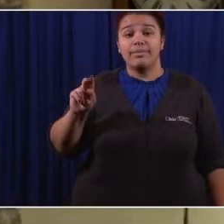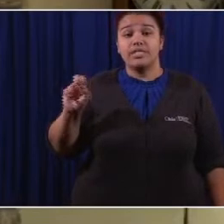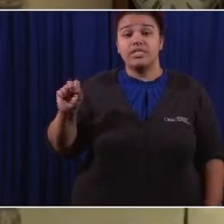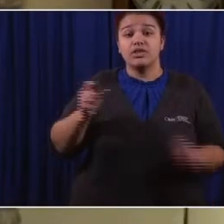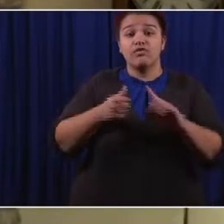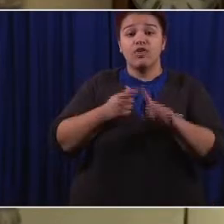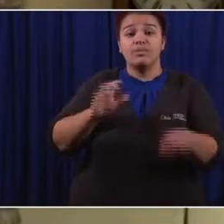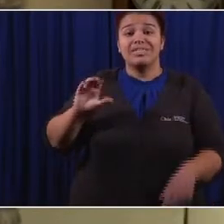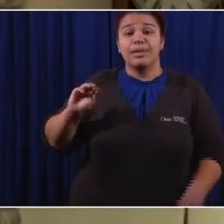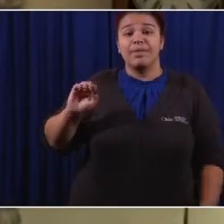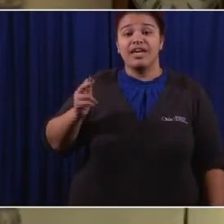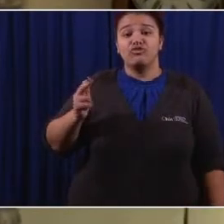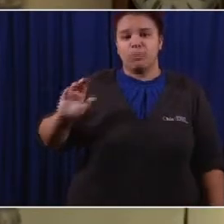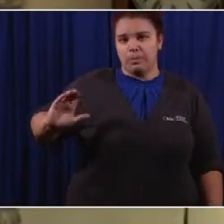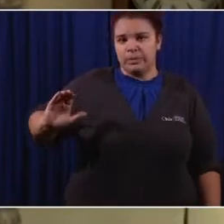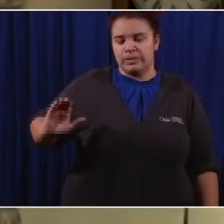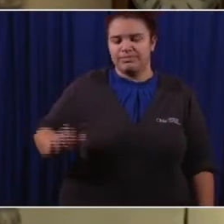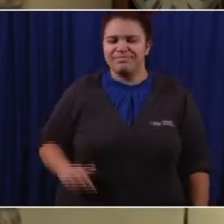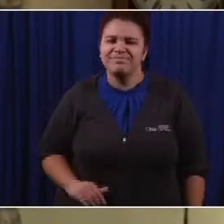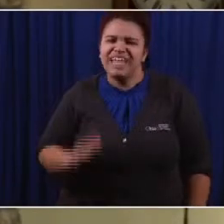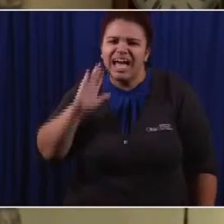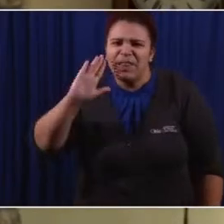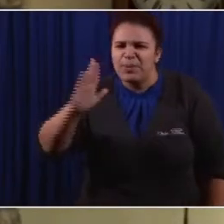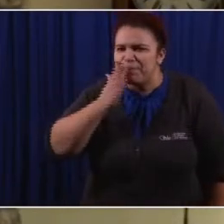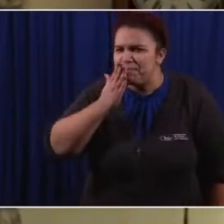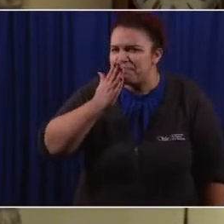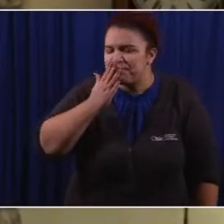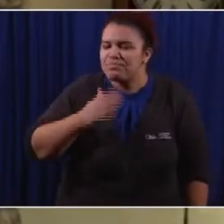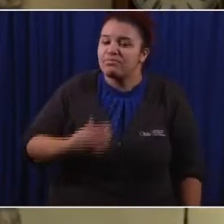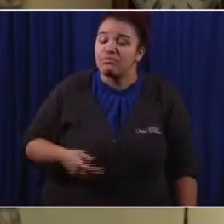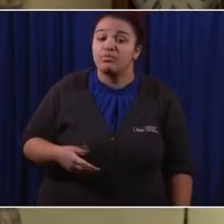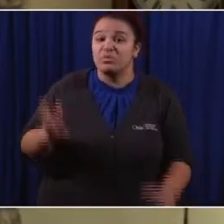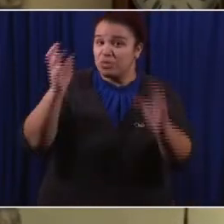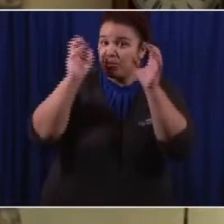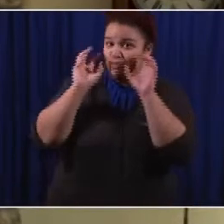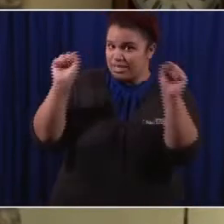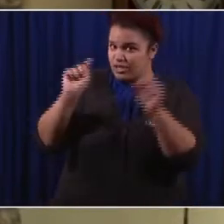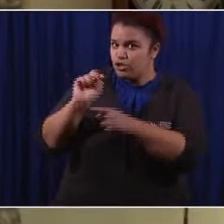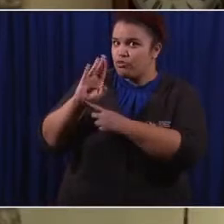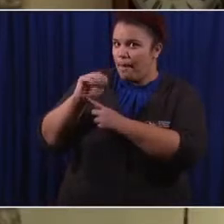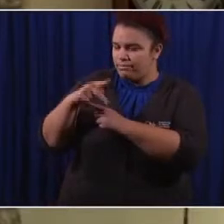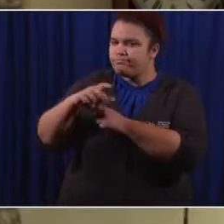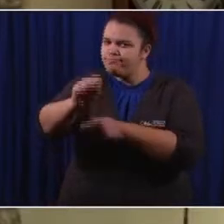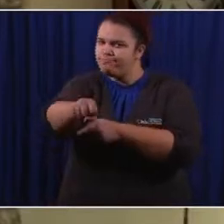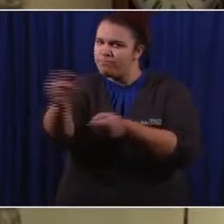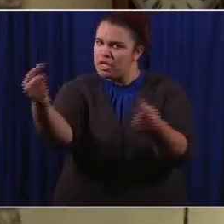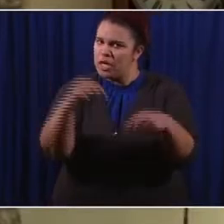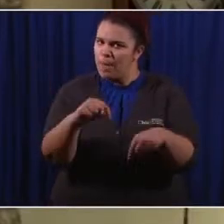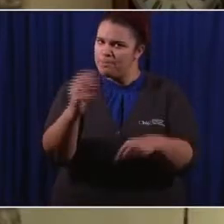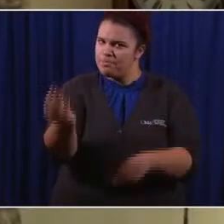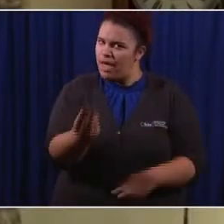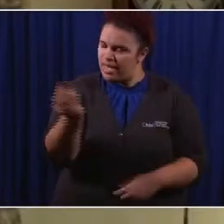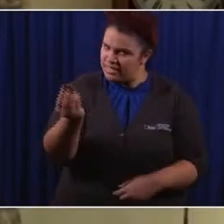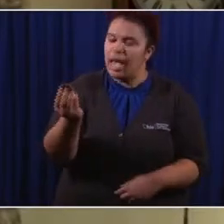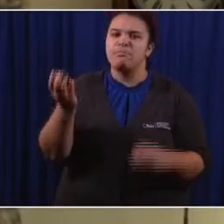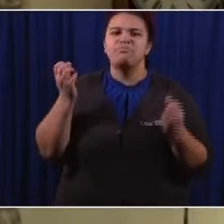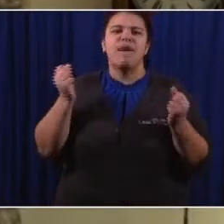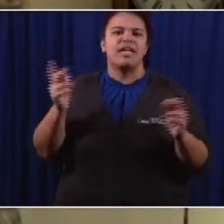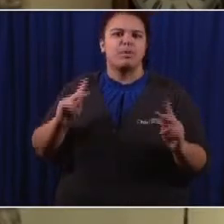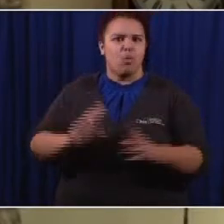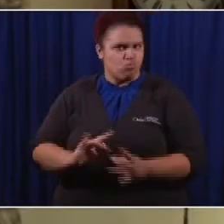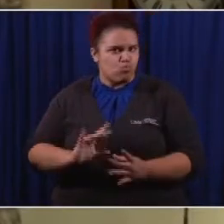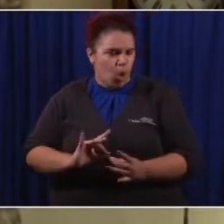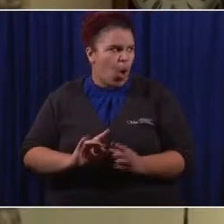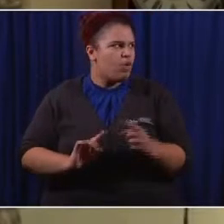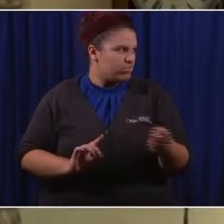Hi, Governor. Thank you for being here. Obviously, President Trump will be here on Monday, which many are talking about, and many in Ohio are